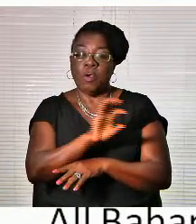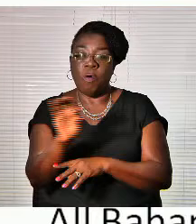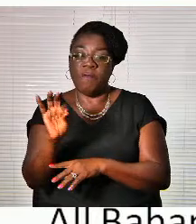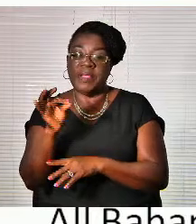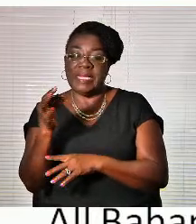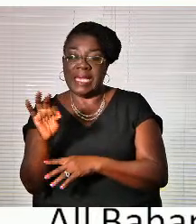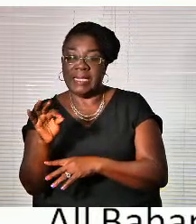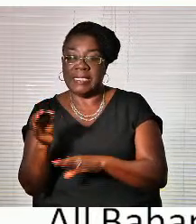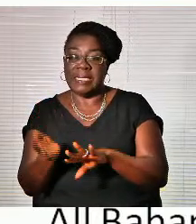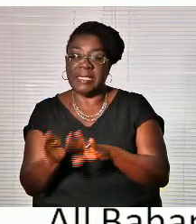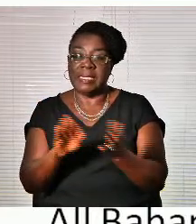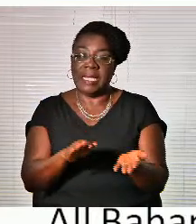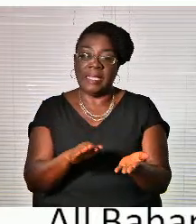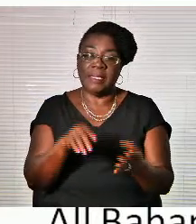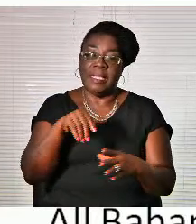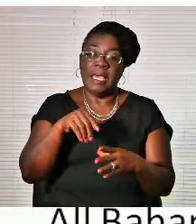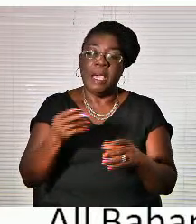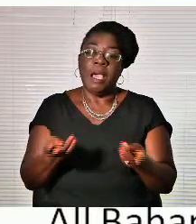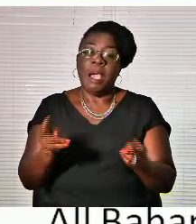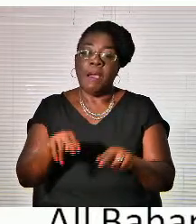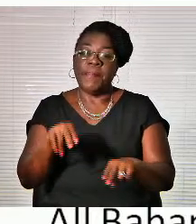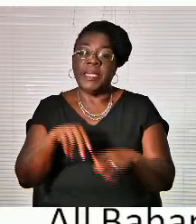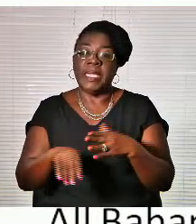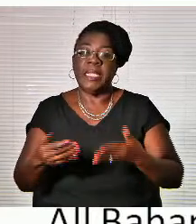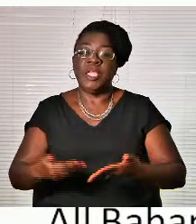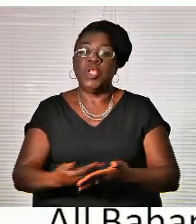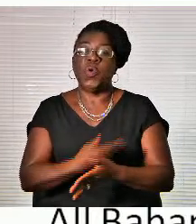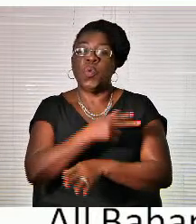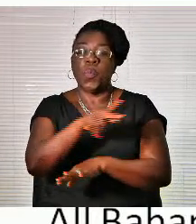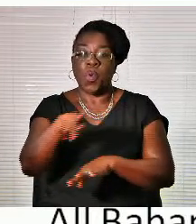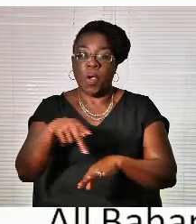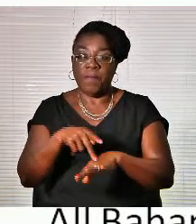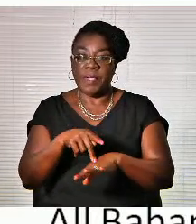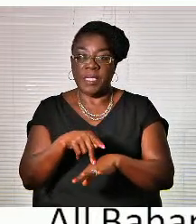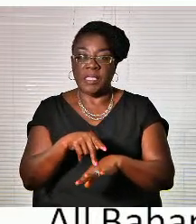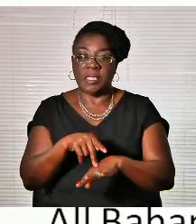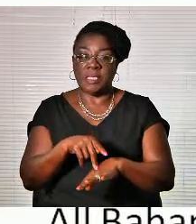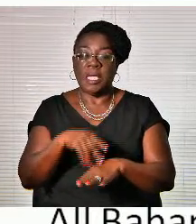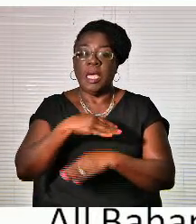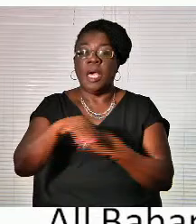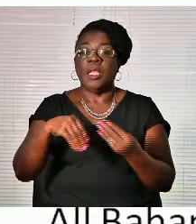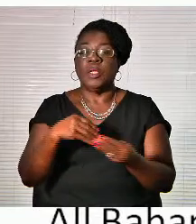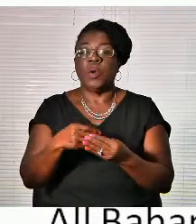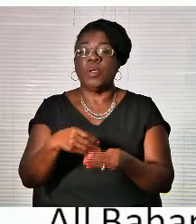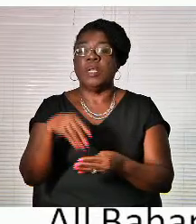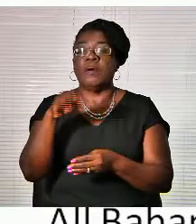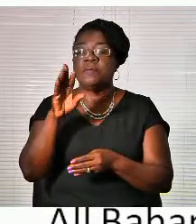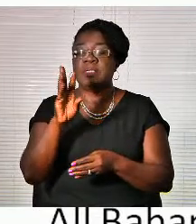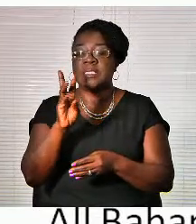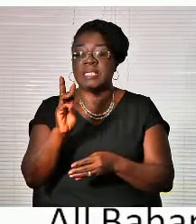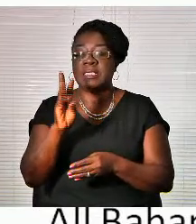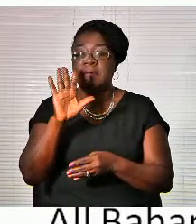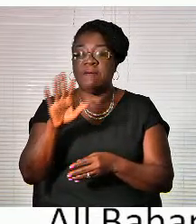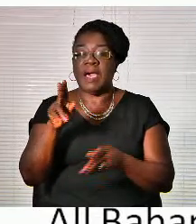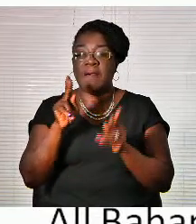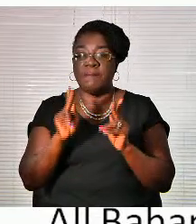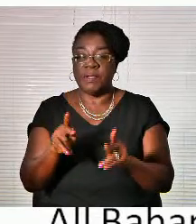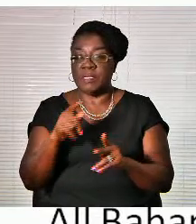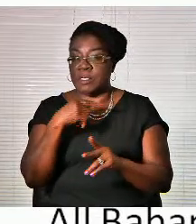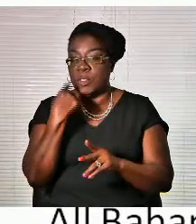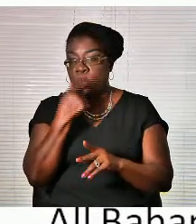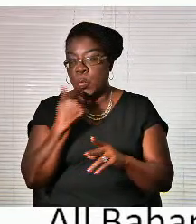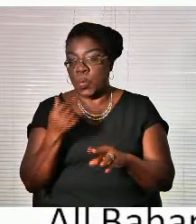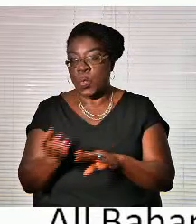deaths recorded in New Providence. A total of 65 persons have died,